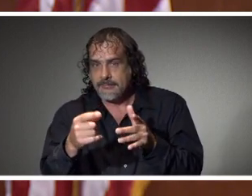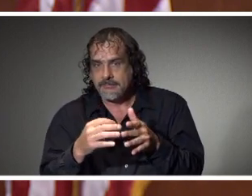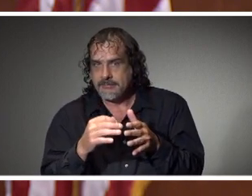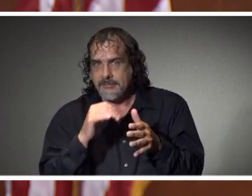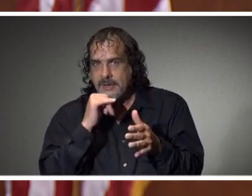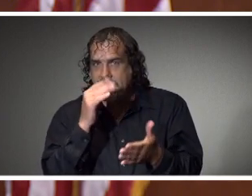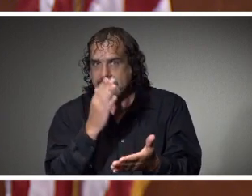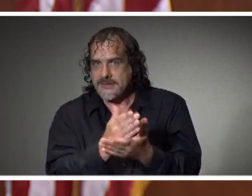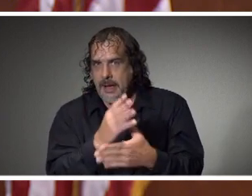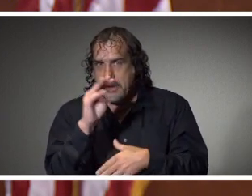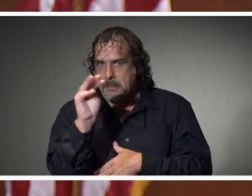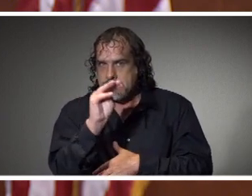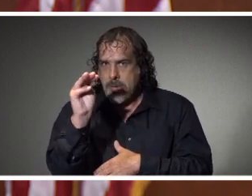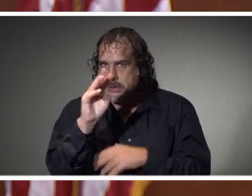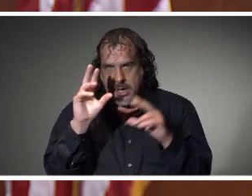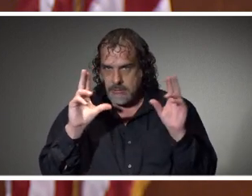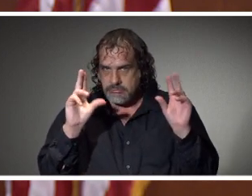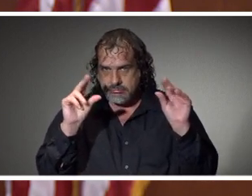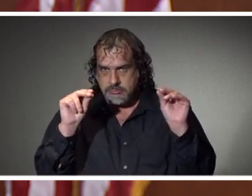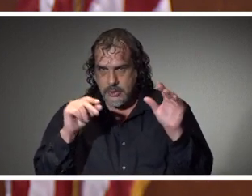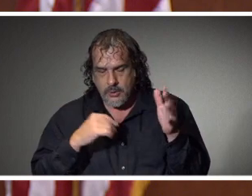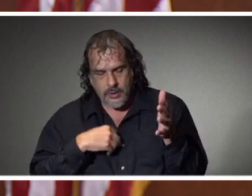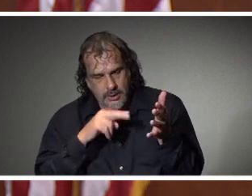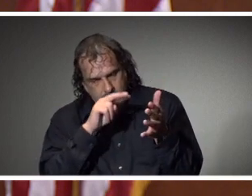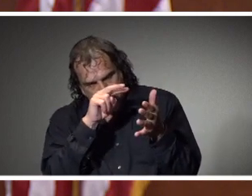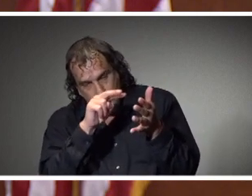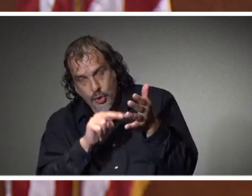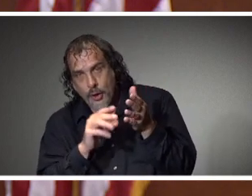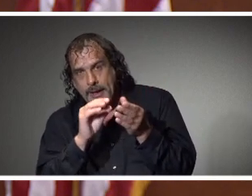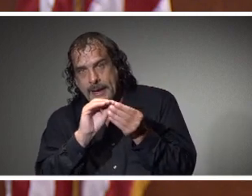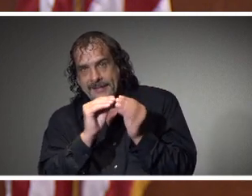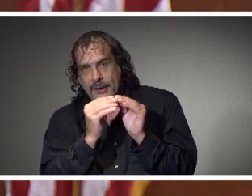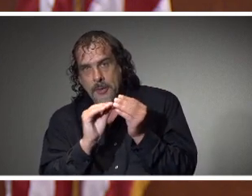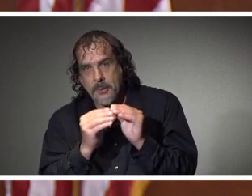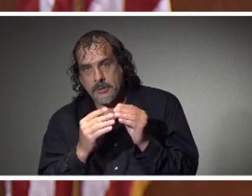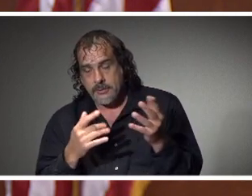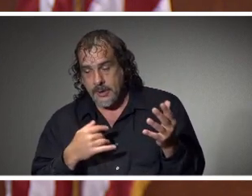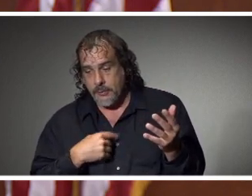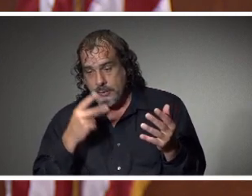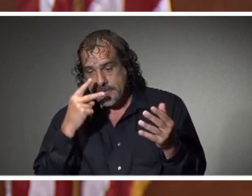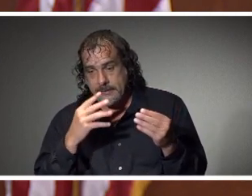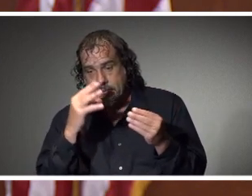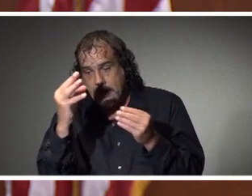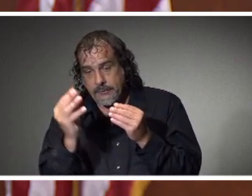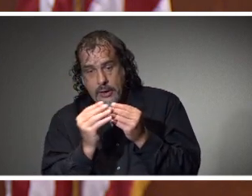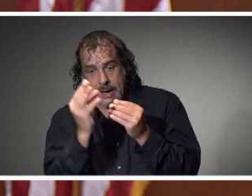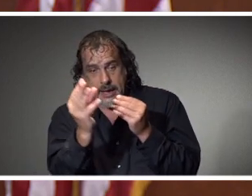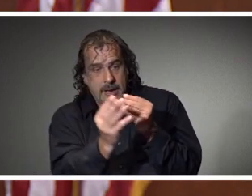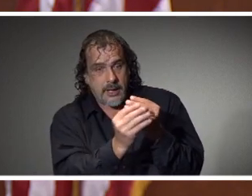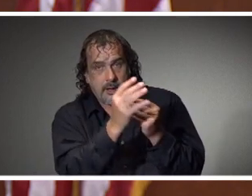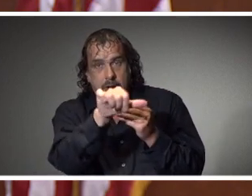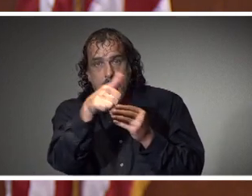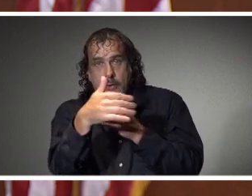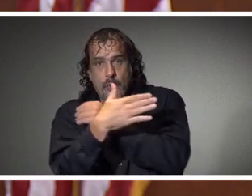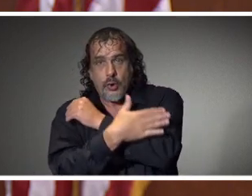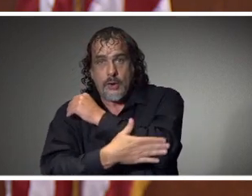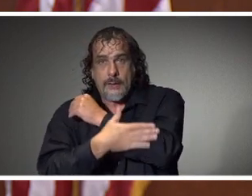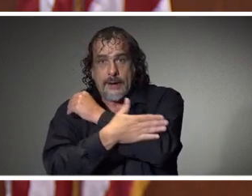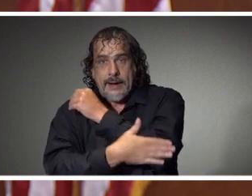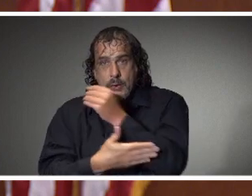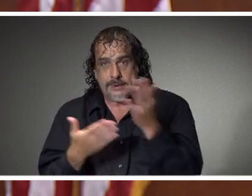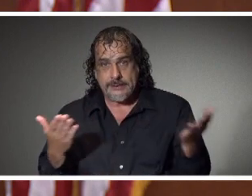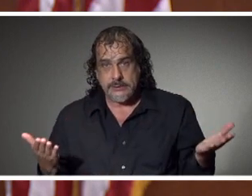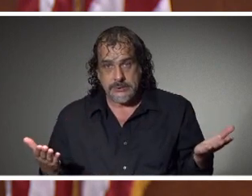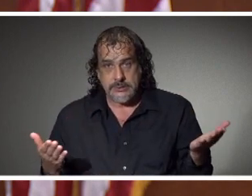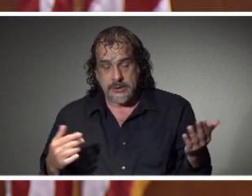Monday. We are looking at the data and at the information to determine whether additional counties need to be added. We